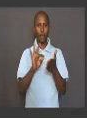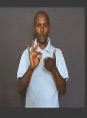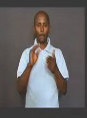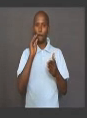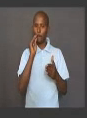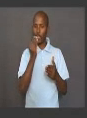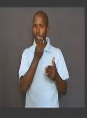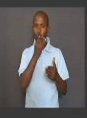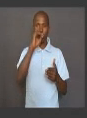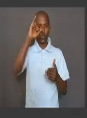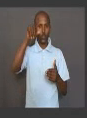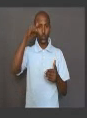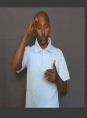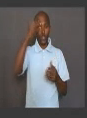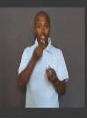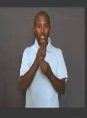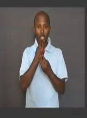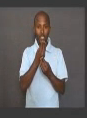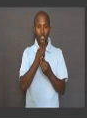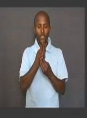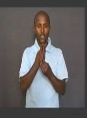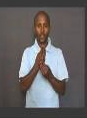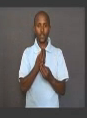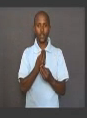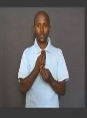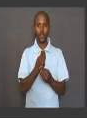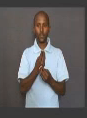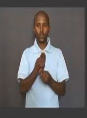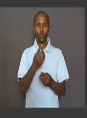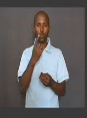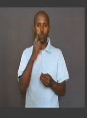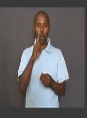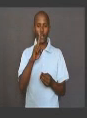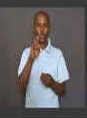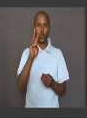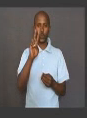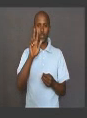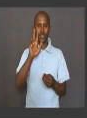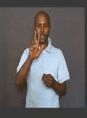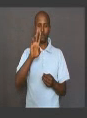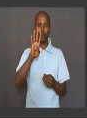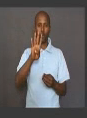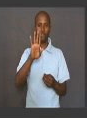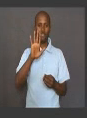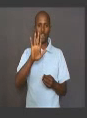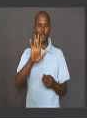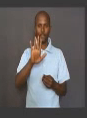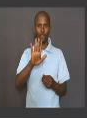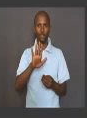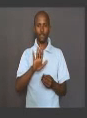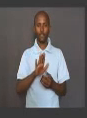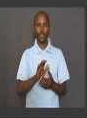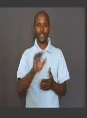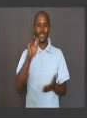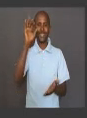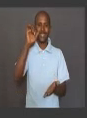can count them. 1, 2, 3, 4, 5.